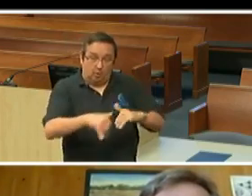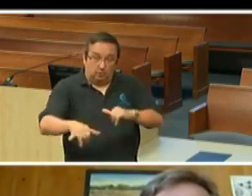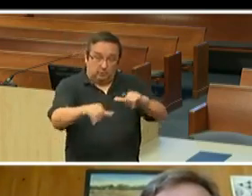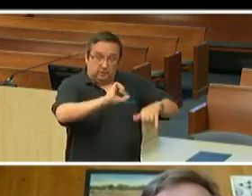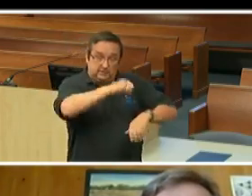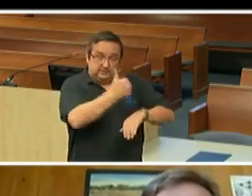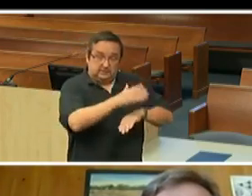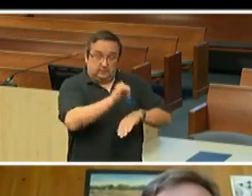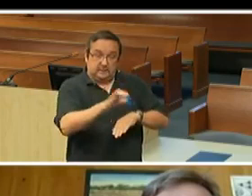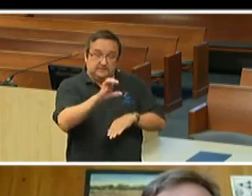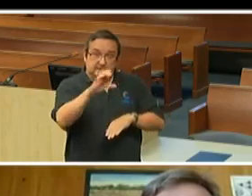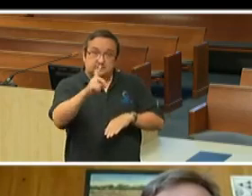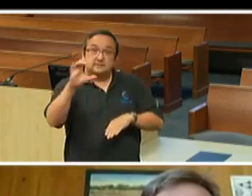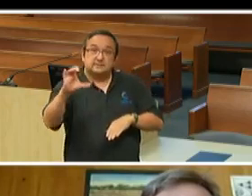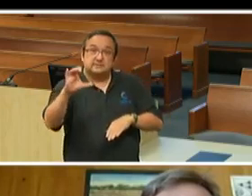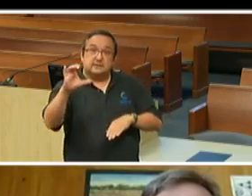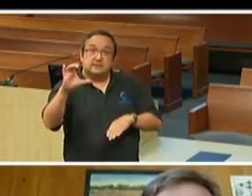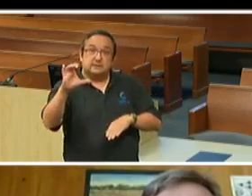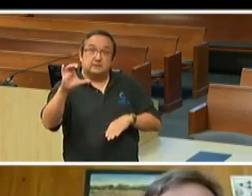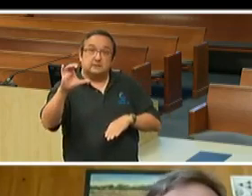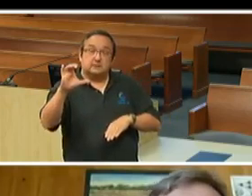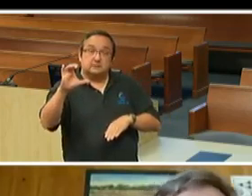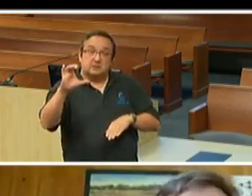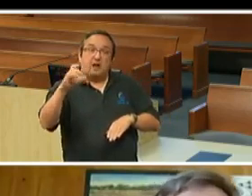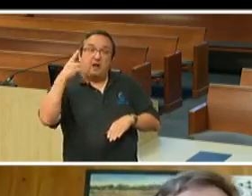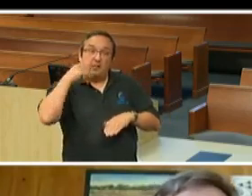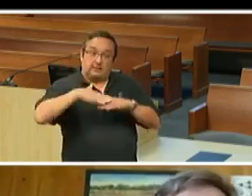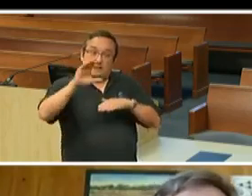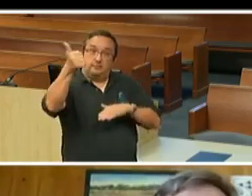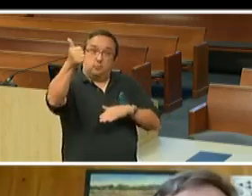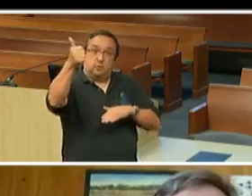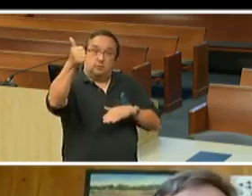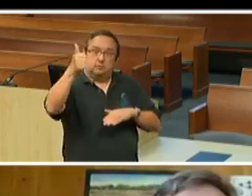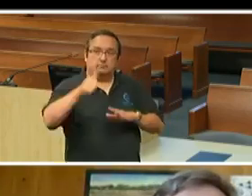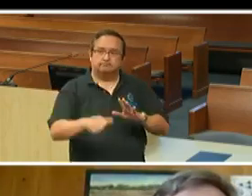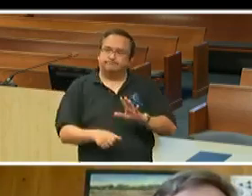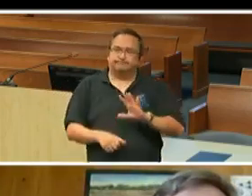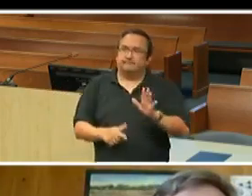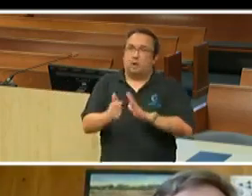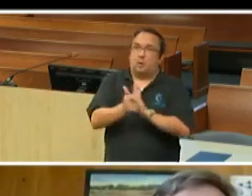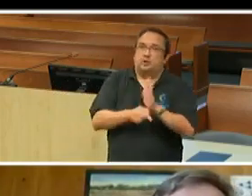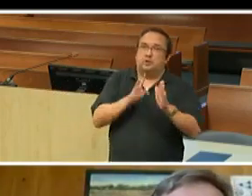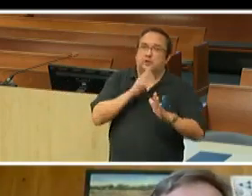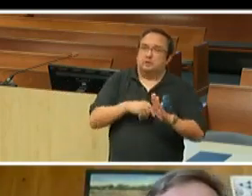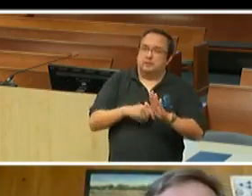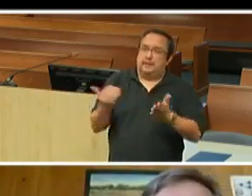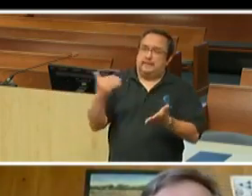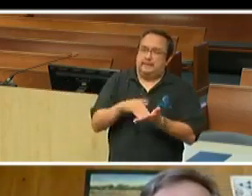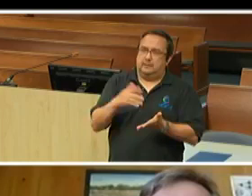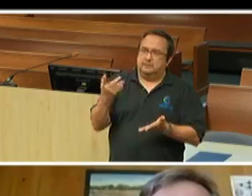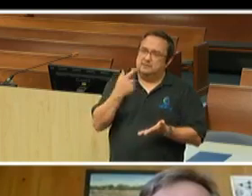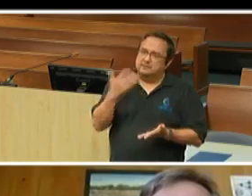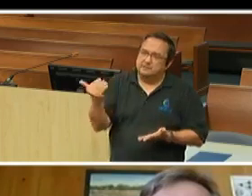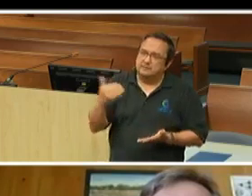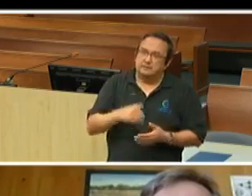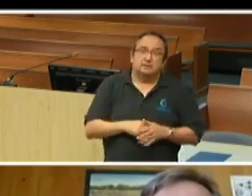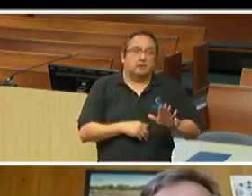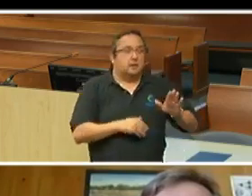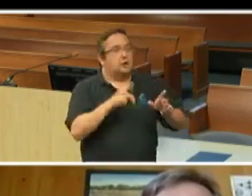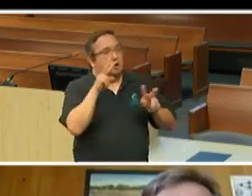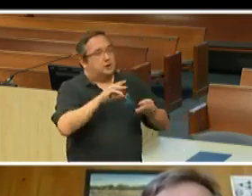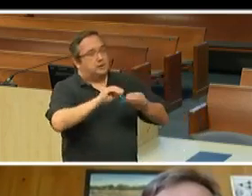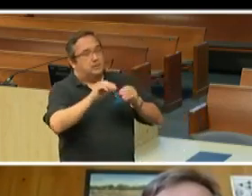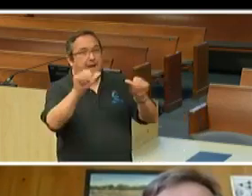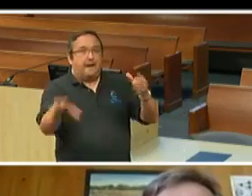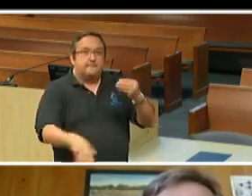by the CDC, which I thought was 10 or more. Again, I'm not sure which draft. I'm looking at the Amendment